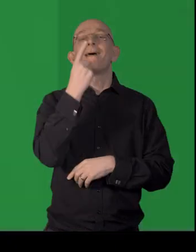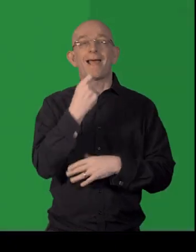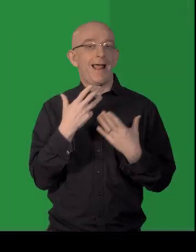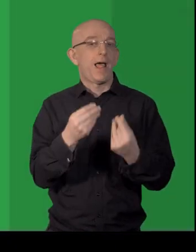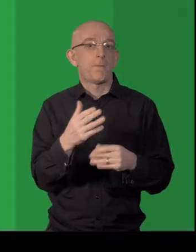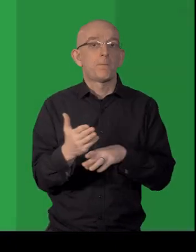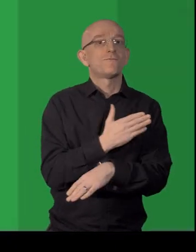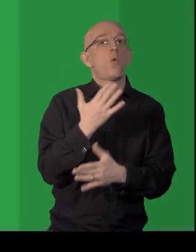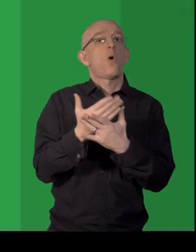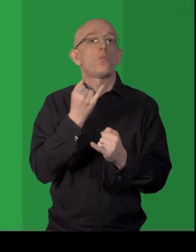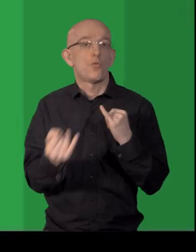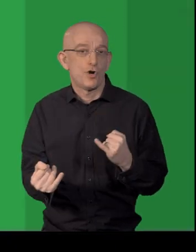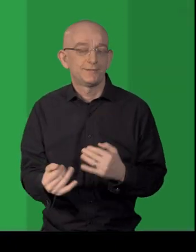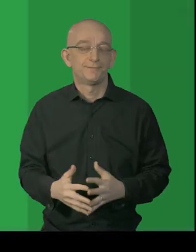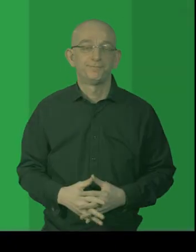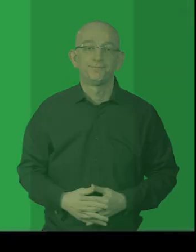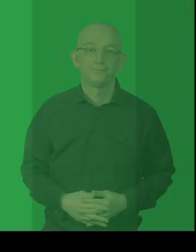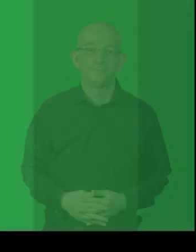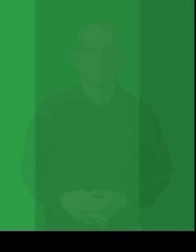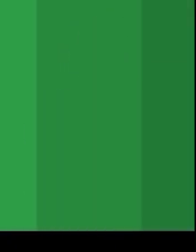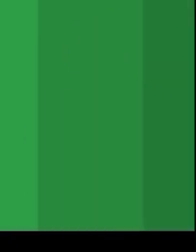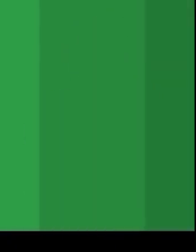Help us help you before it gets worse. Thank